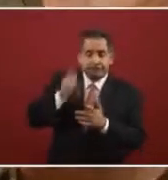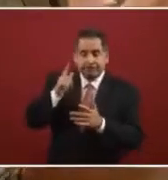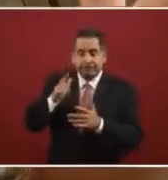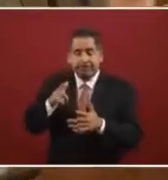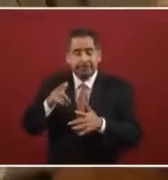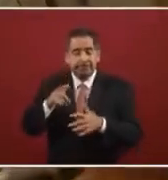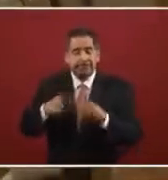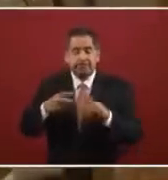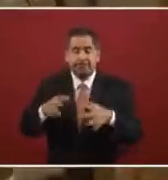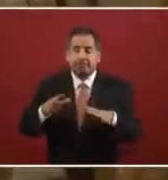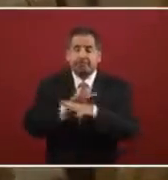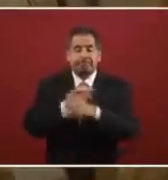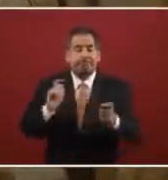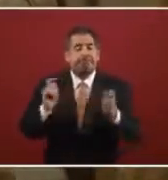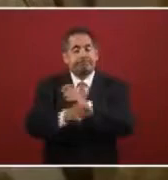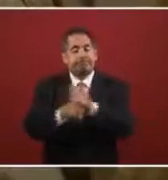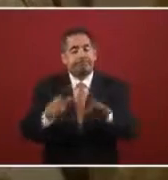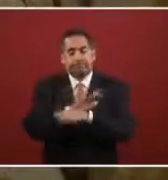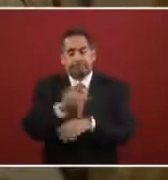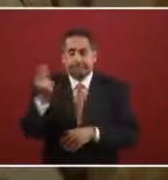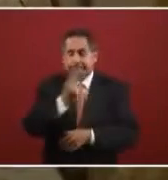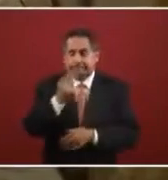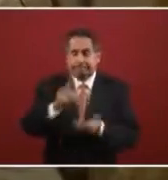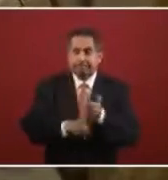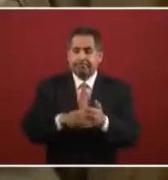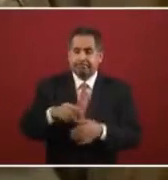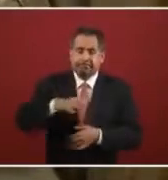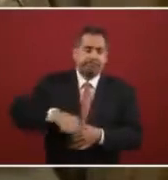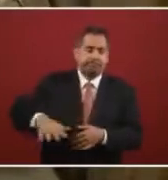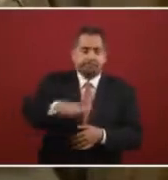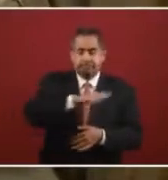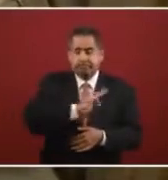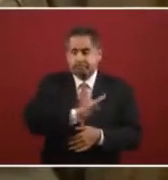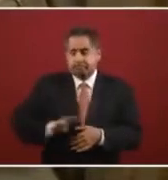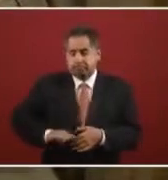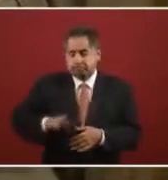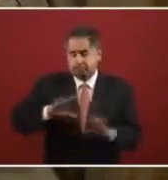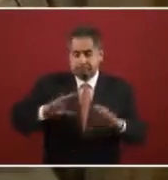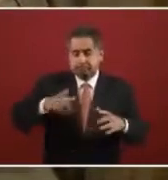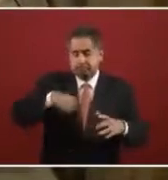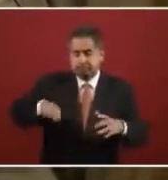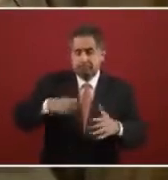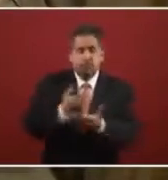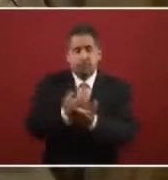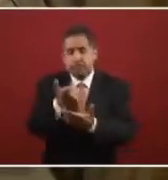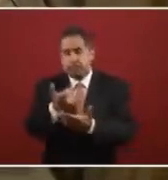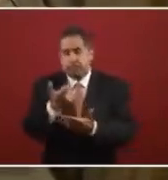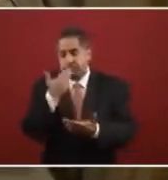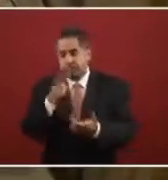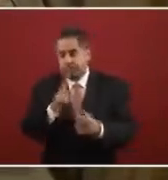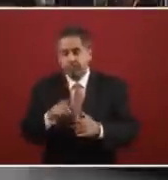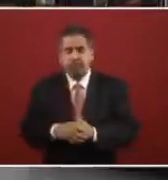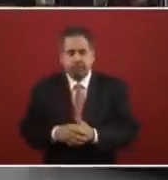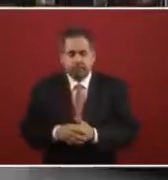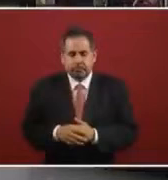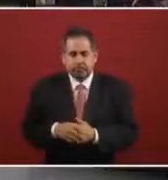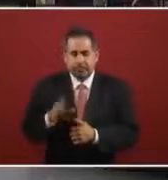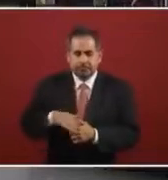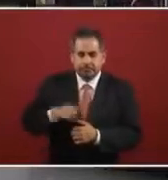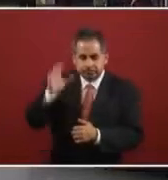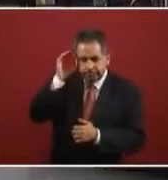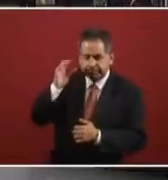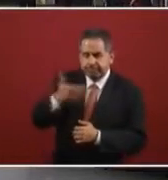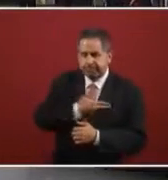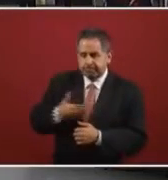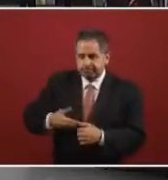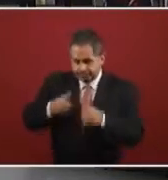in the gas. Un buen cambio porque ya lo necesita OME. We Lo need necesita a este señor OME change. porque la economía no está The muy bien. economy is not very good. Presidente de la